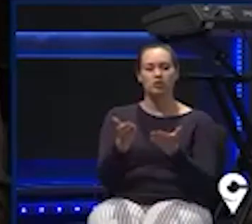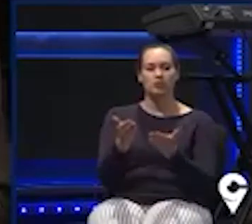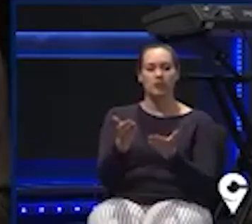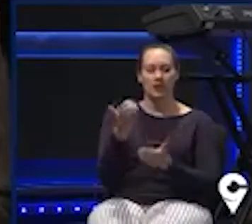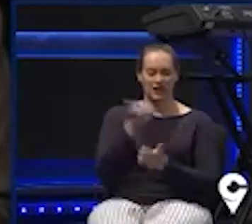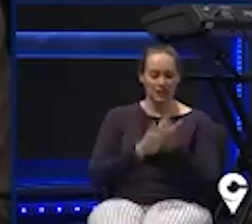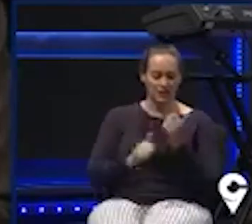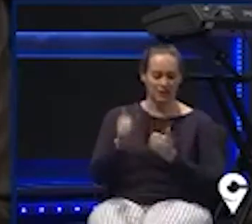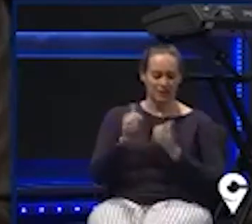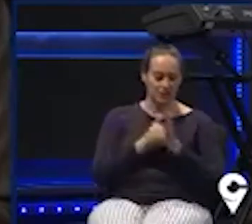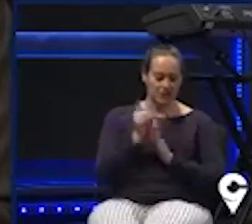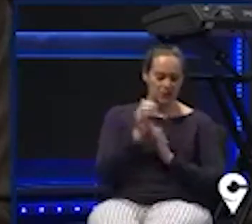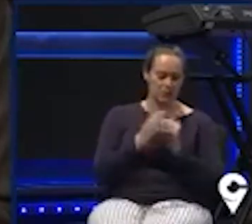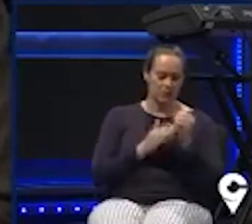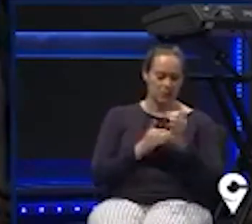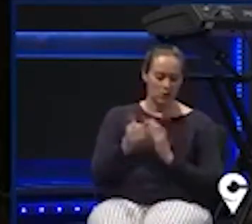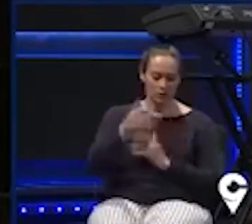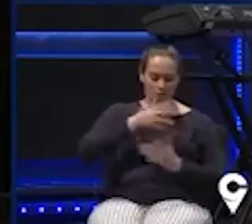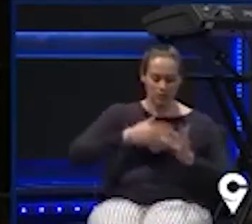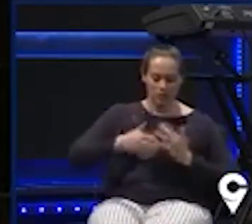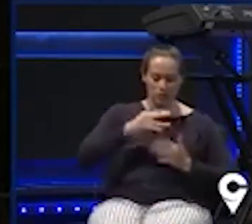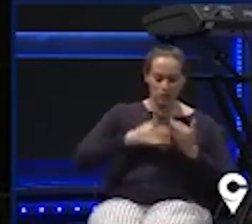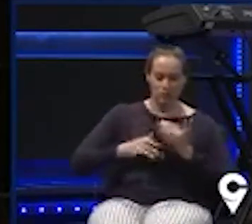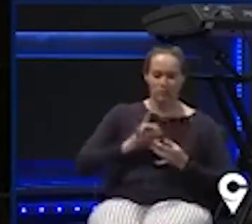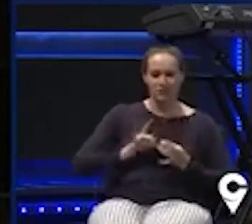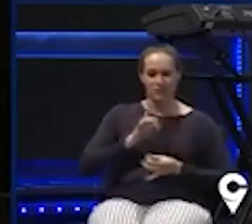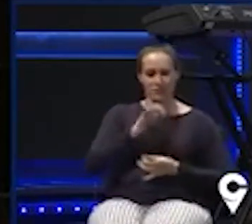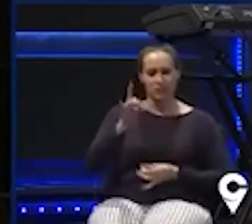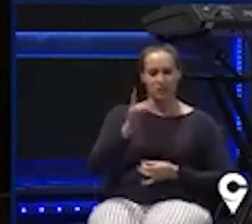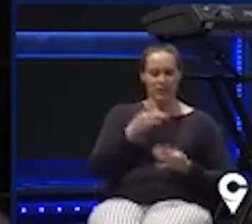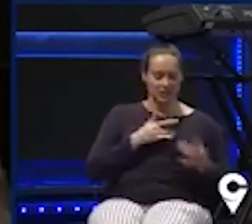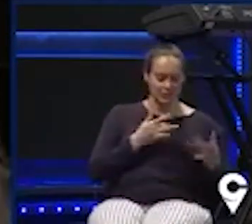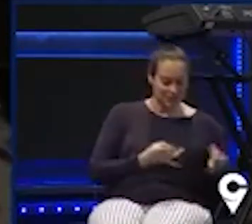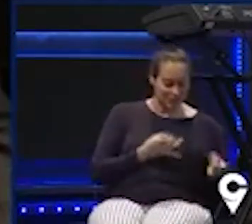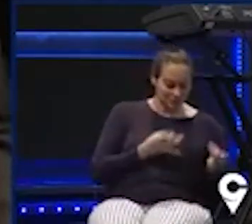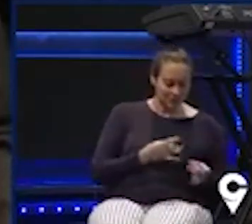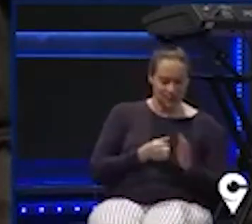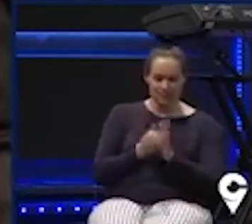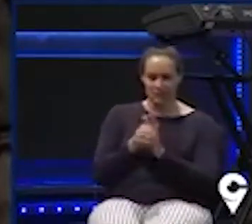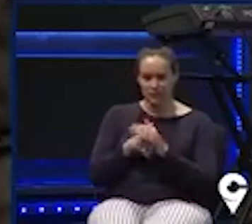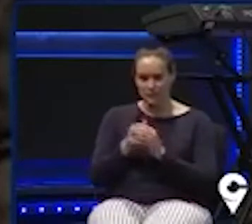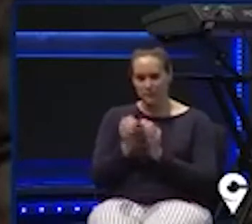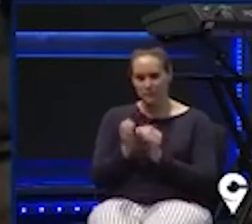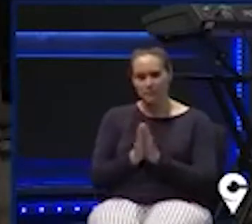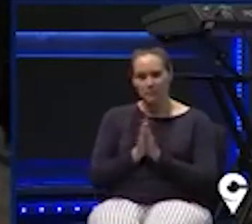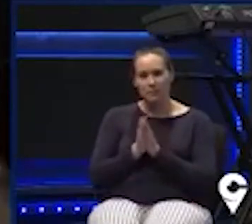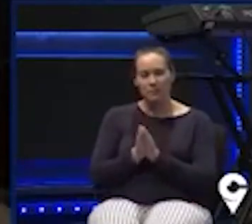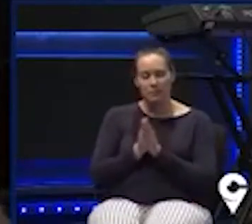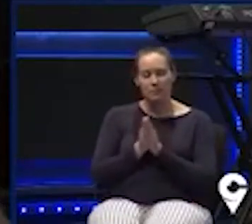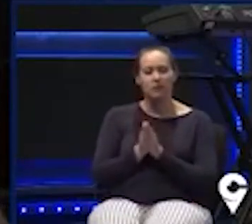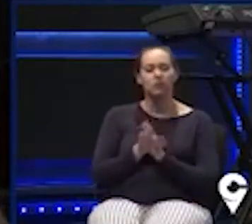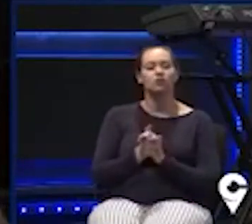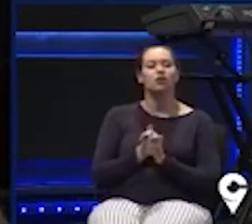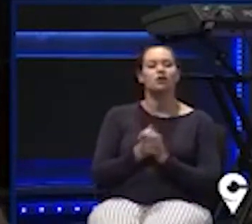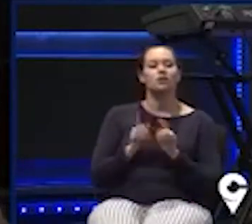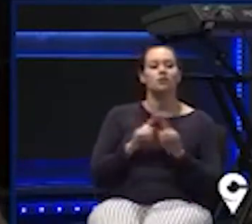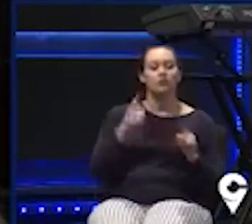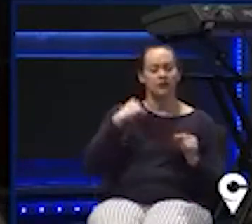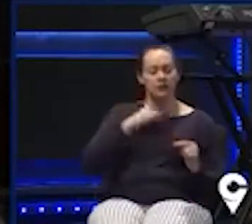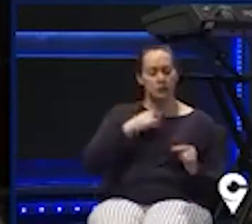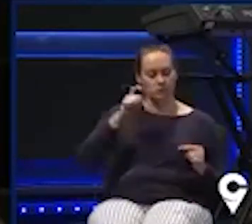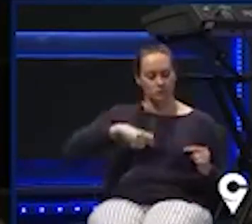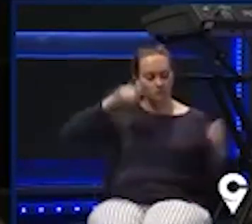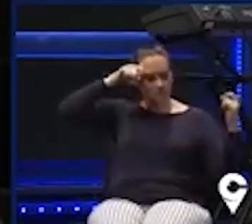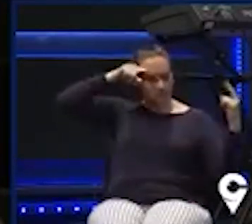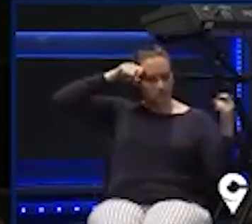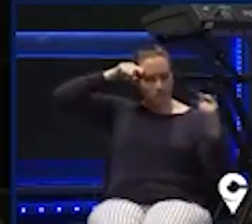his love, if any fellowship with the Spirit, if any tenderness and compassion, then make my joy complete by being like-minded,